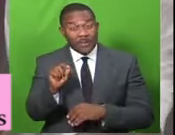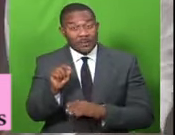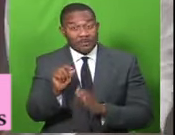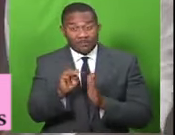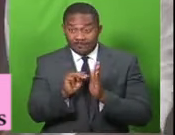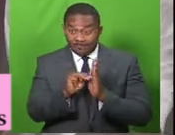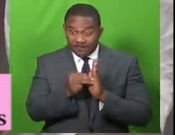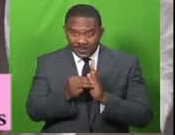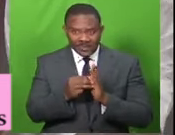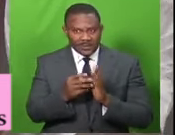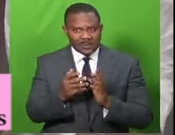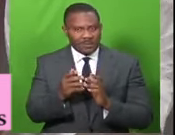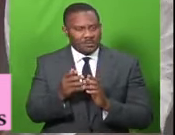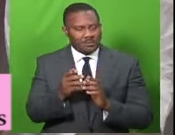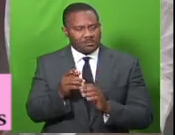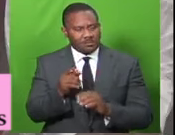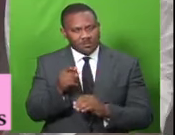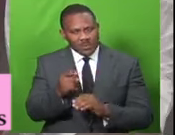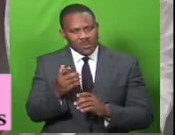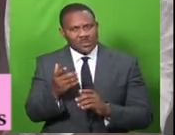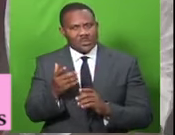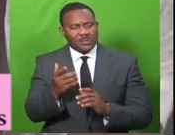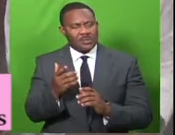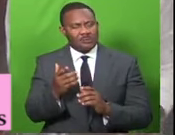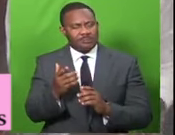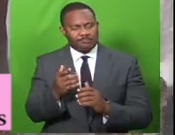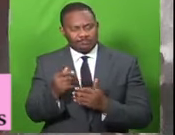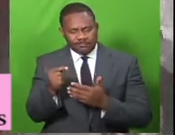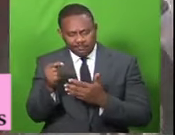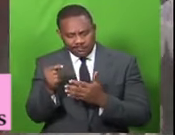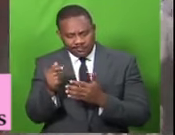indeed lead us on a path